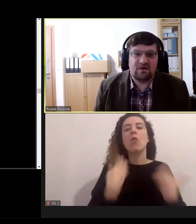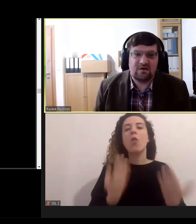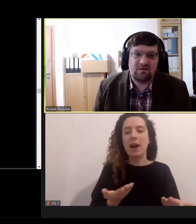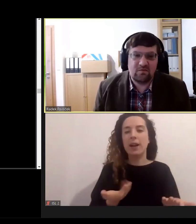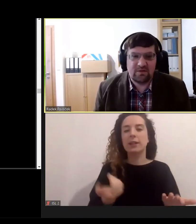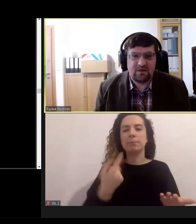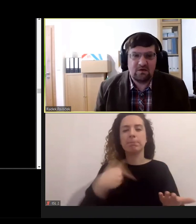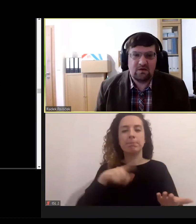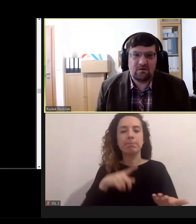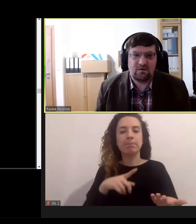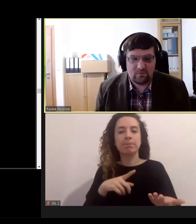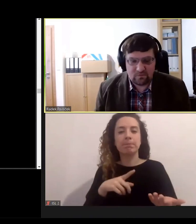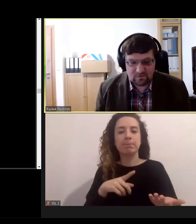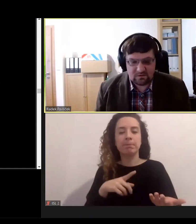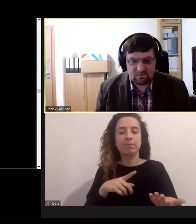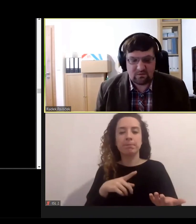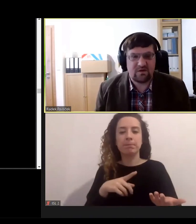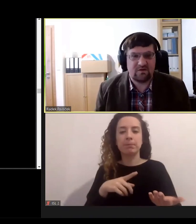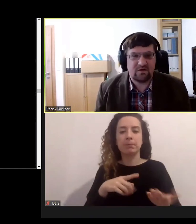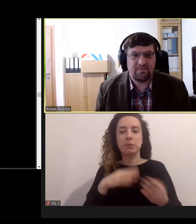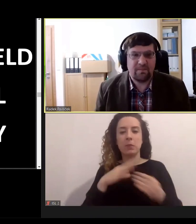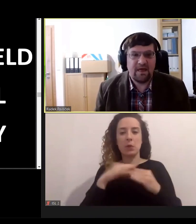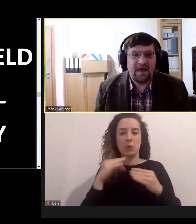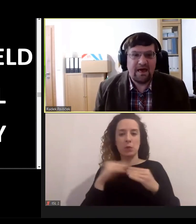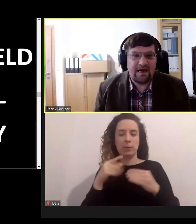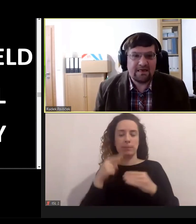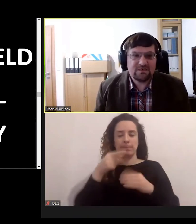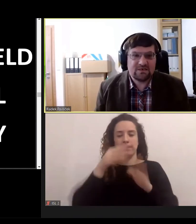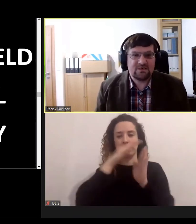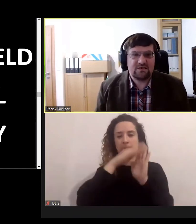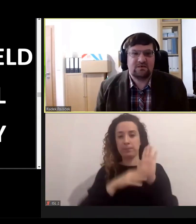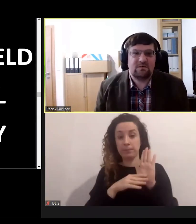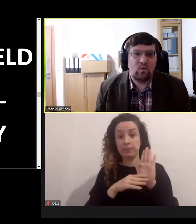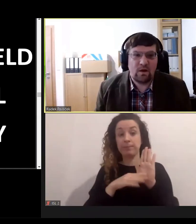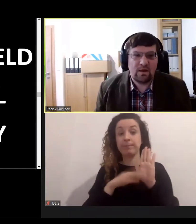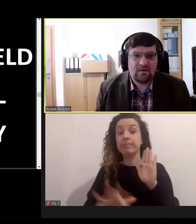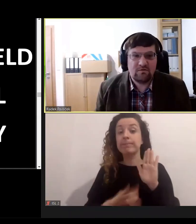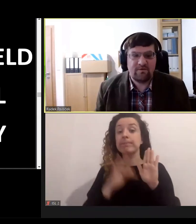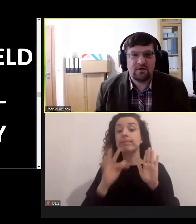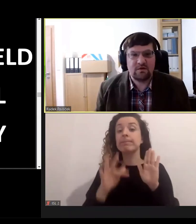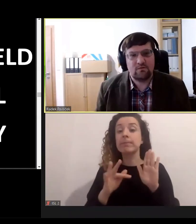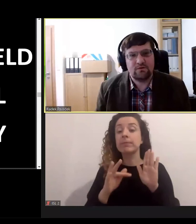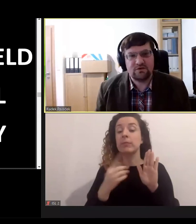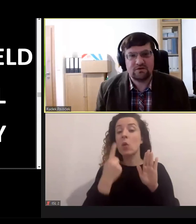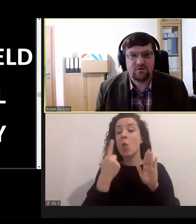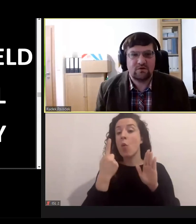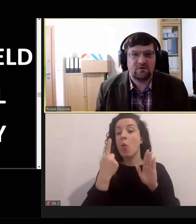countries, the Web Accessibility Directive is not, let's say,